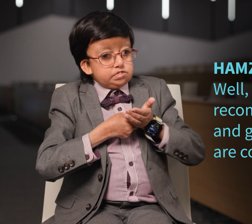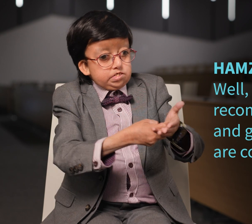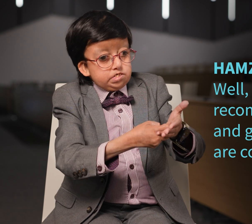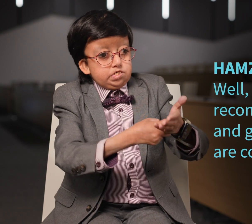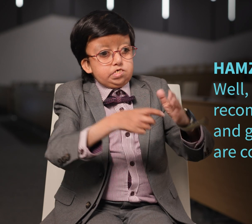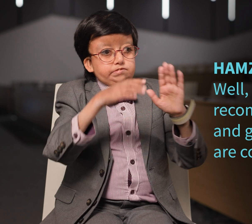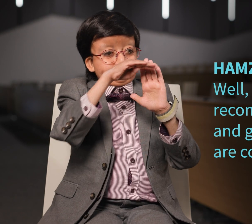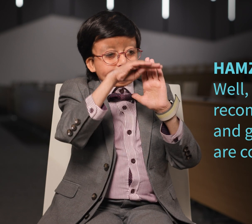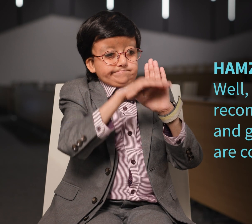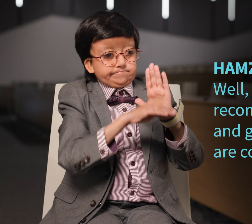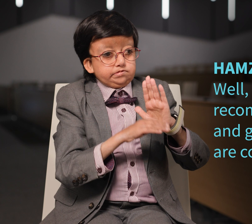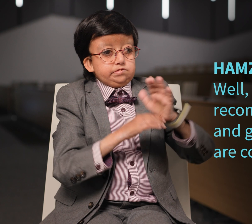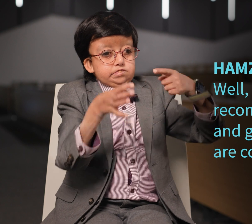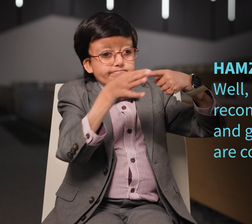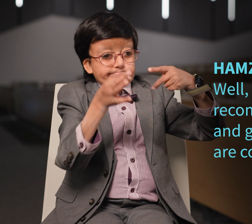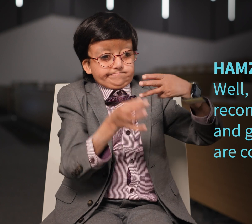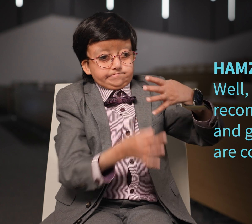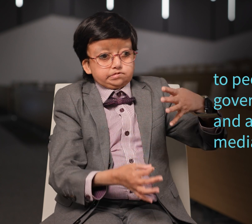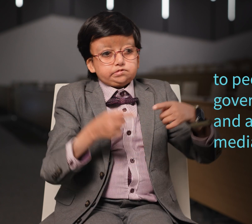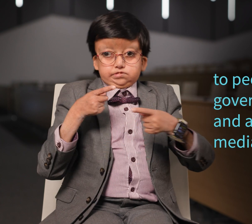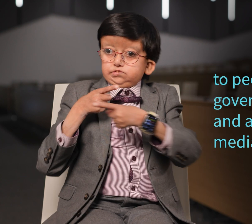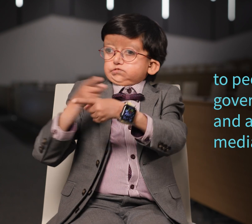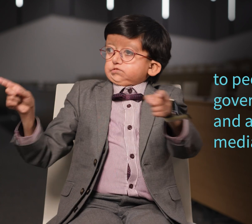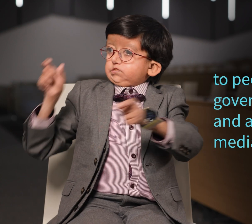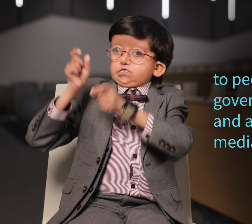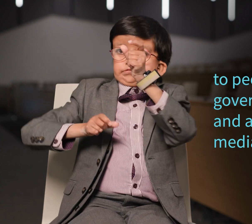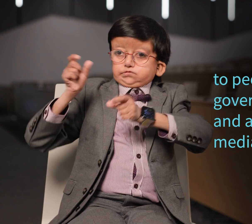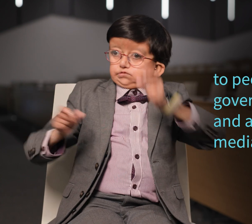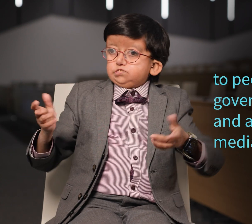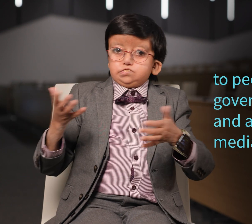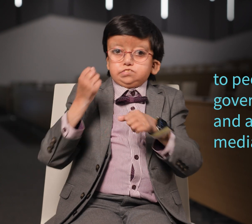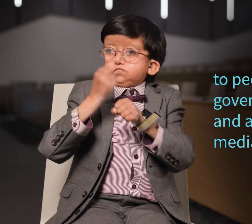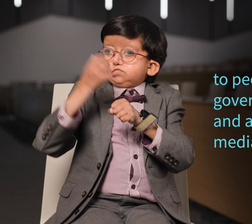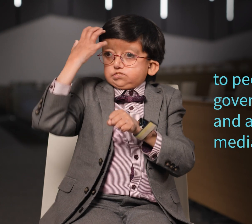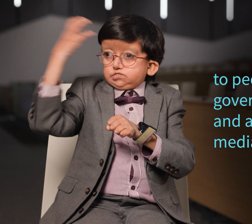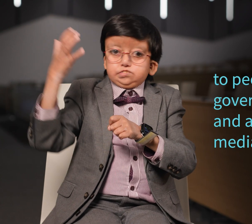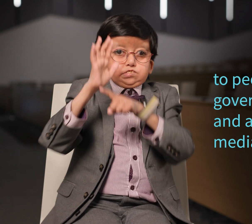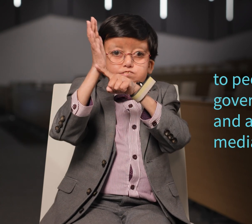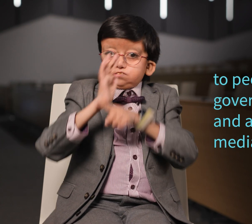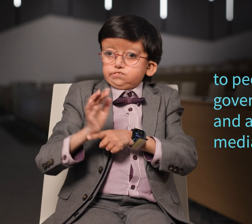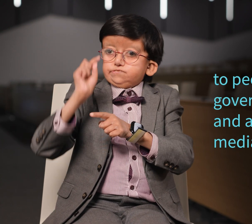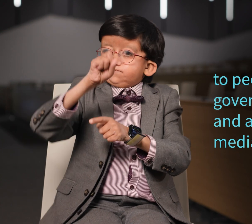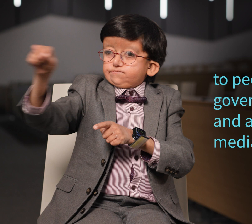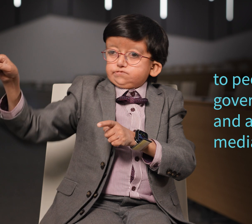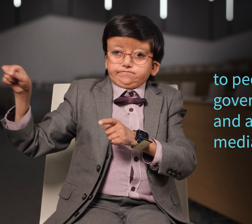Well, if your research recommendations and guidance are communicated to people within government and across the media